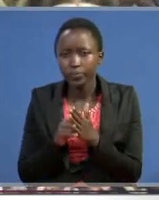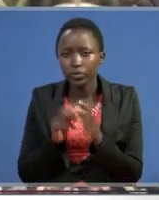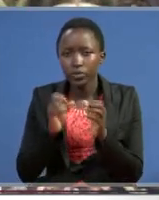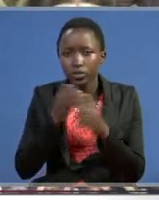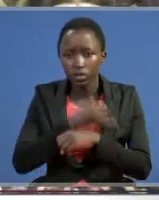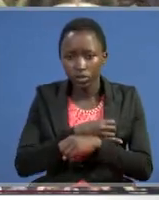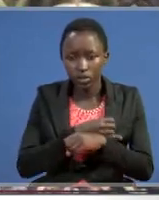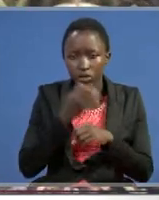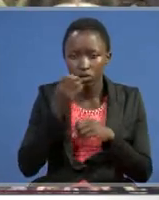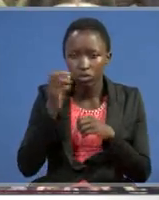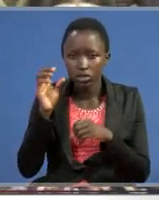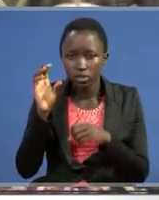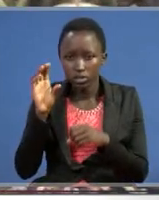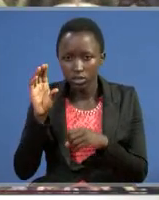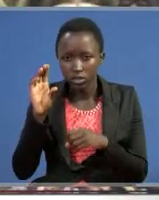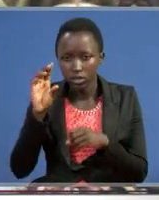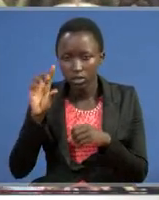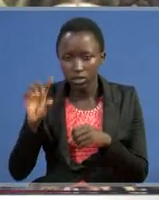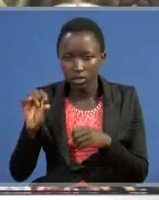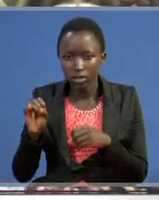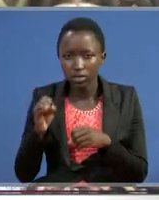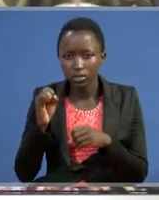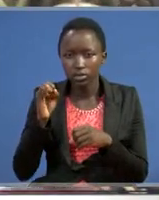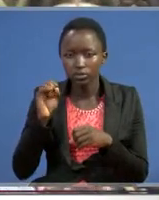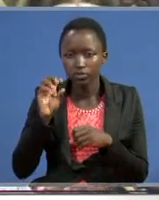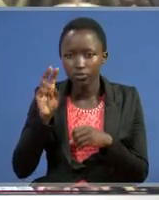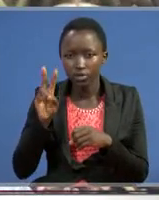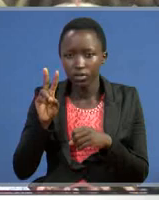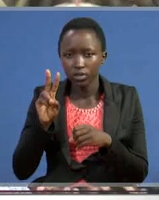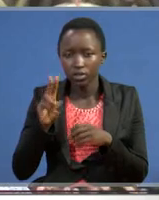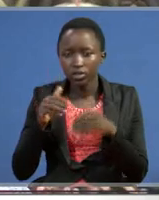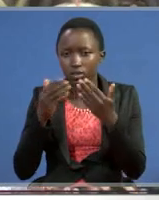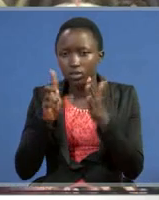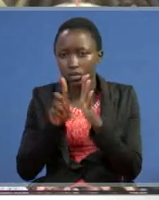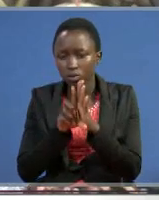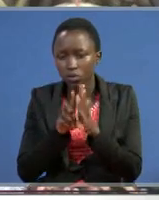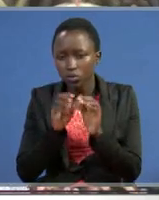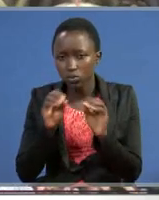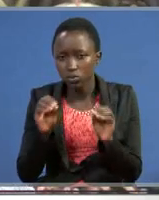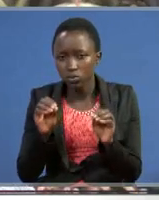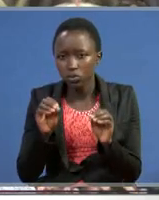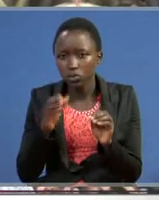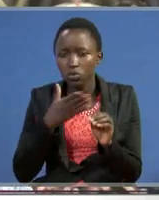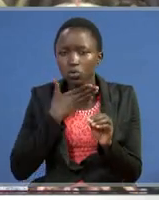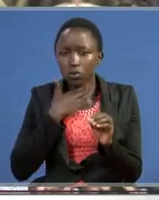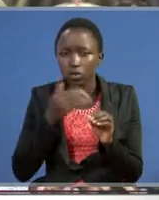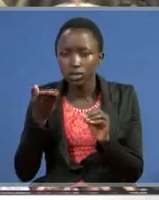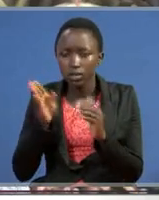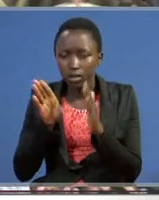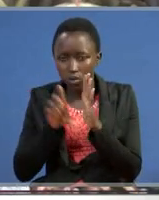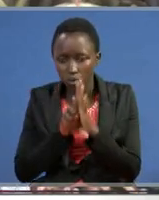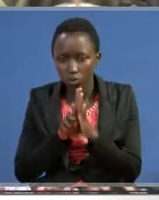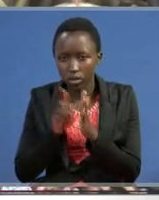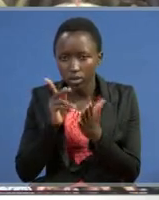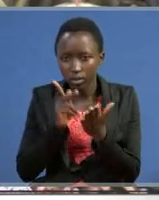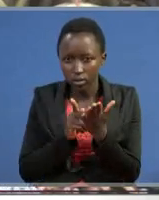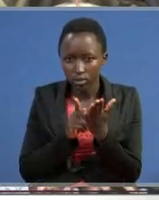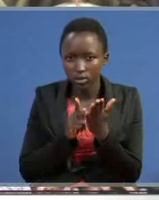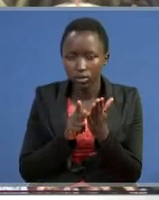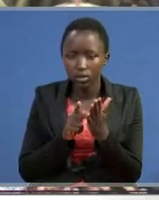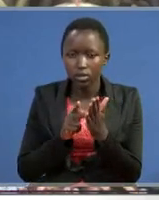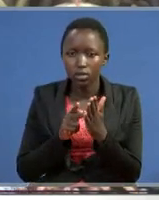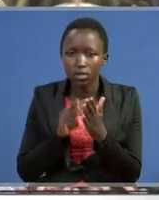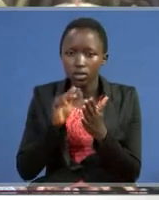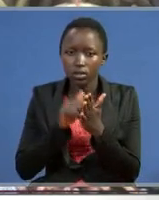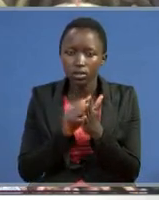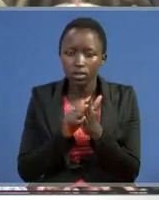the chv because it is not anchored in law won't alter it in law so that this